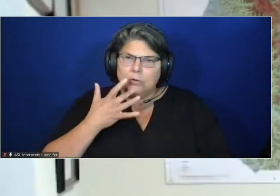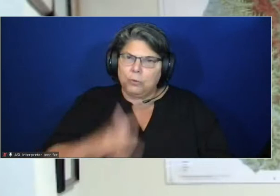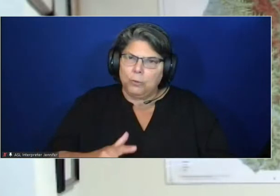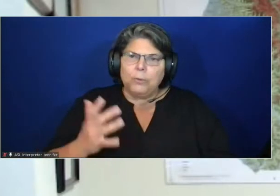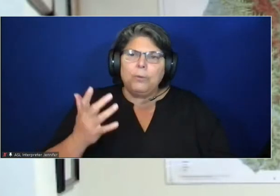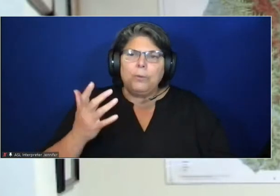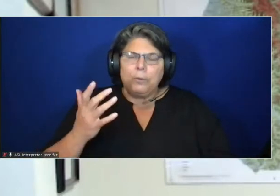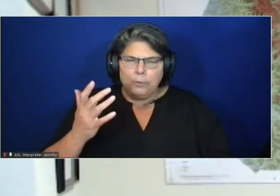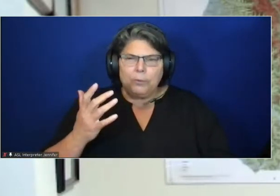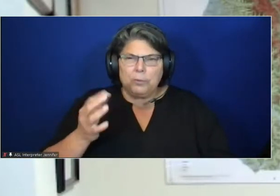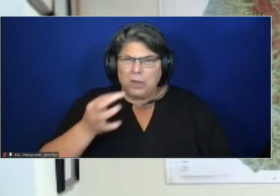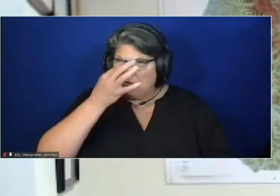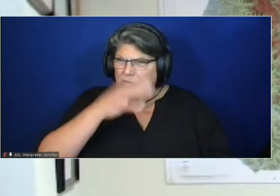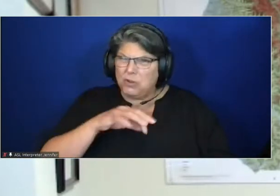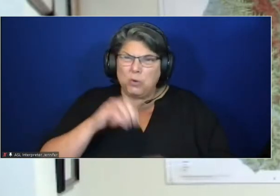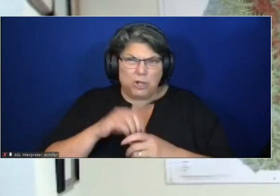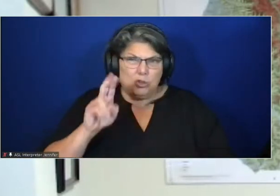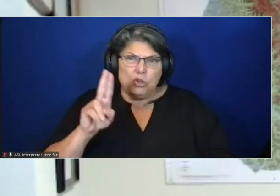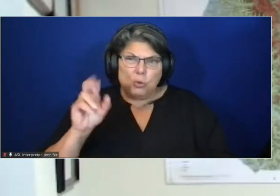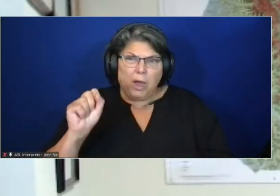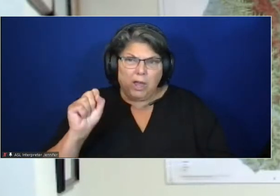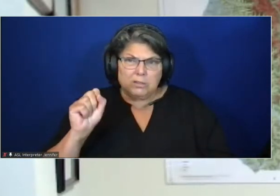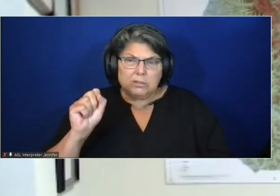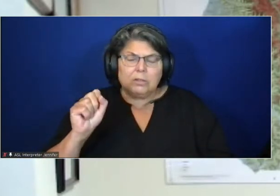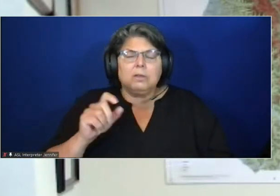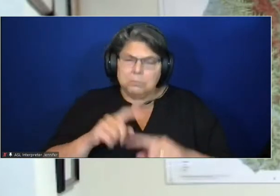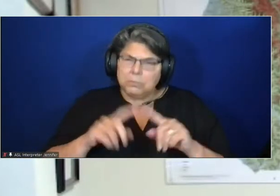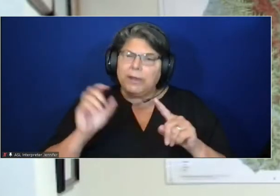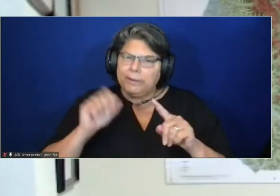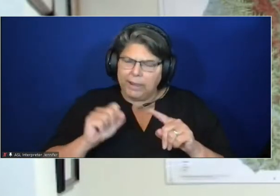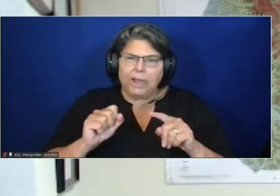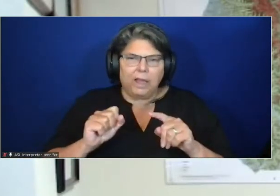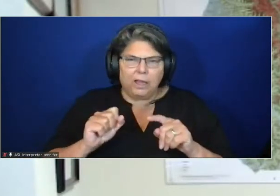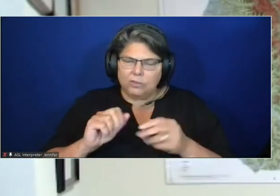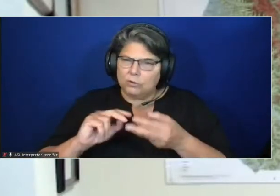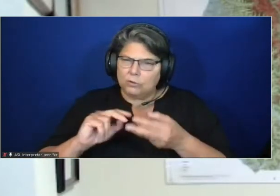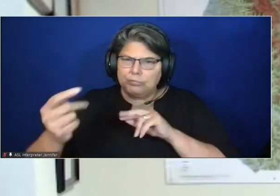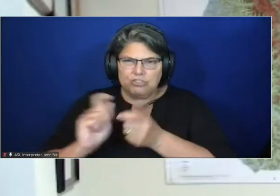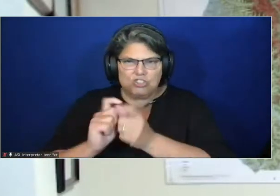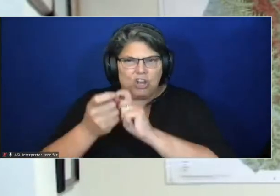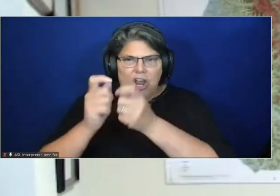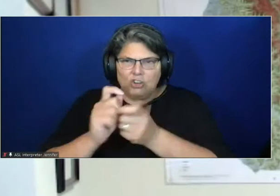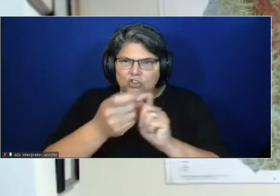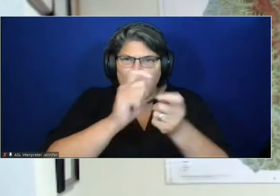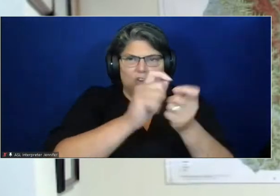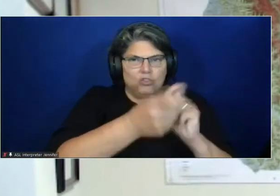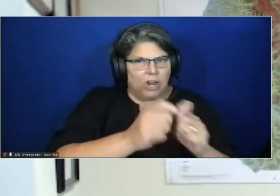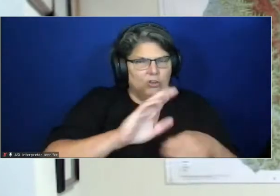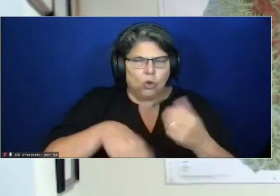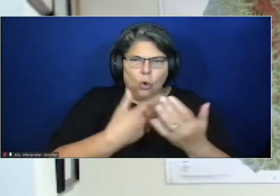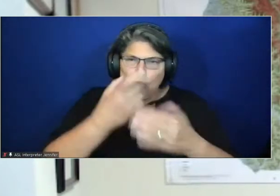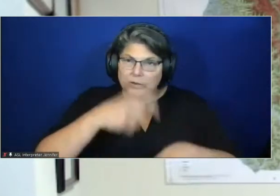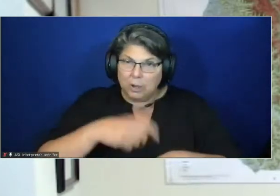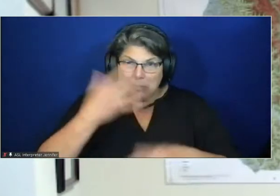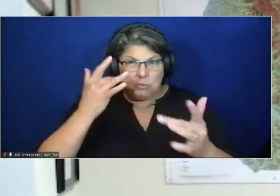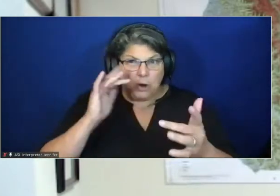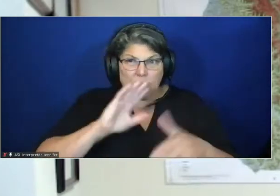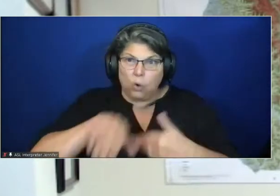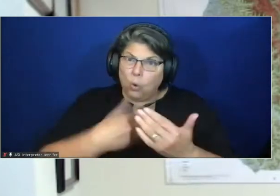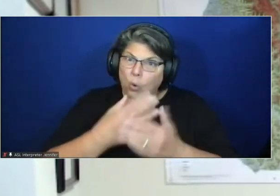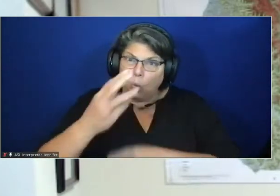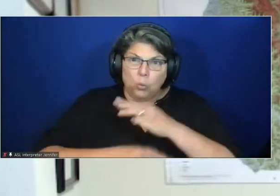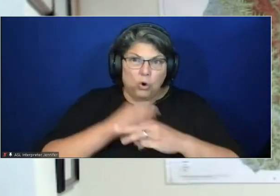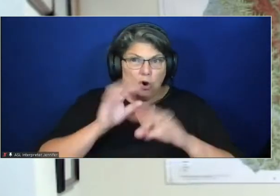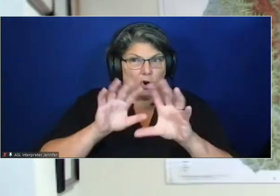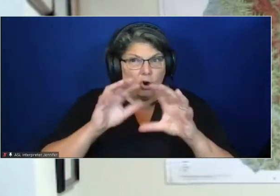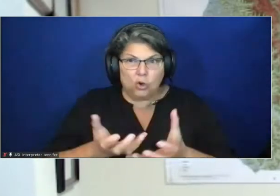few are in the United States at this point. But yeah, they're emerging all the time, and that's why we do whole genome testing around the world, and